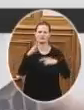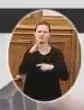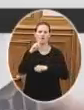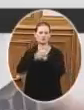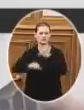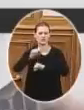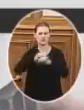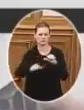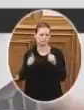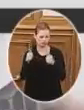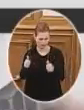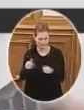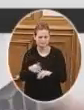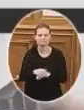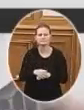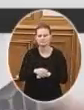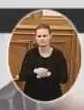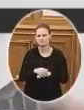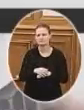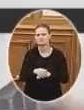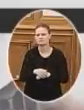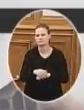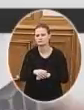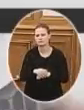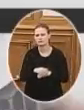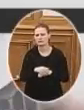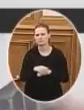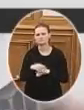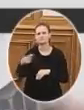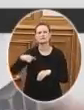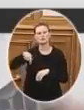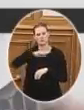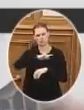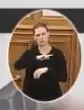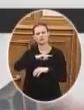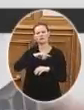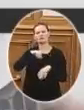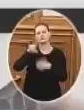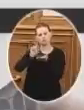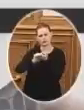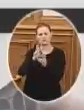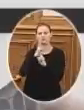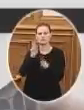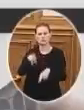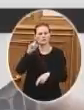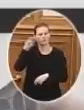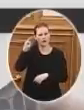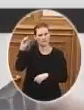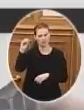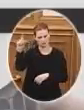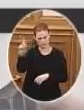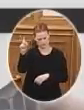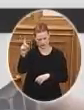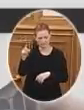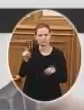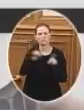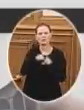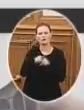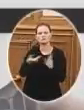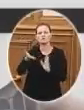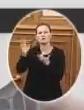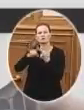brought before MOD and the Council, and got a lot of great feedback. We also brought it to Muni's Accessible Advisory